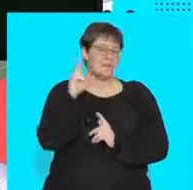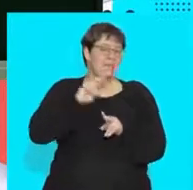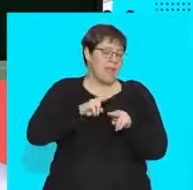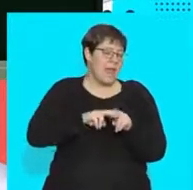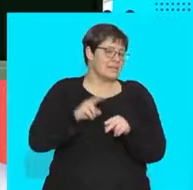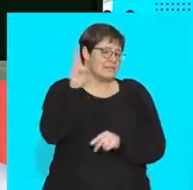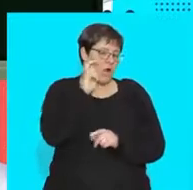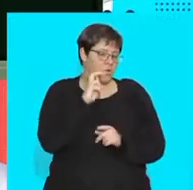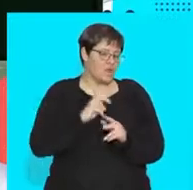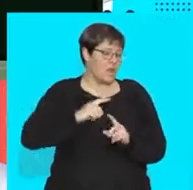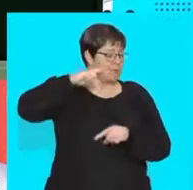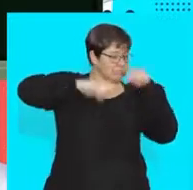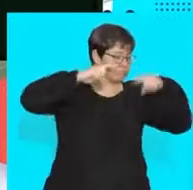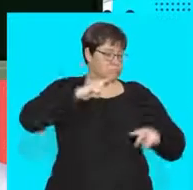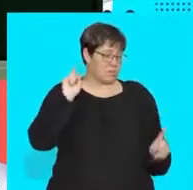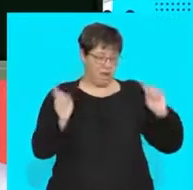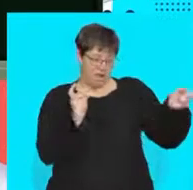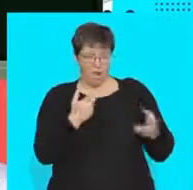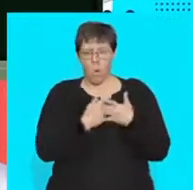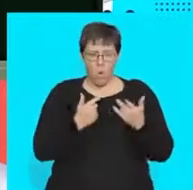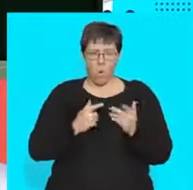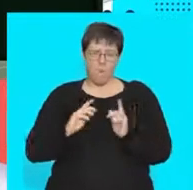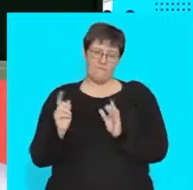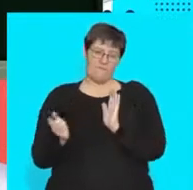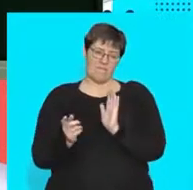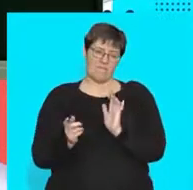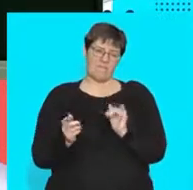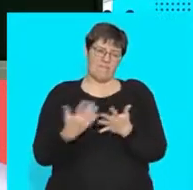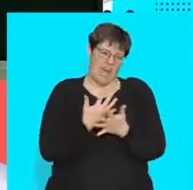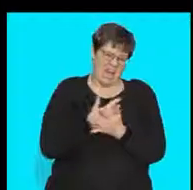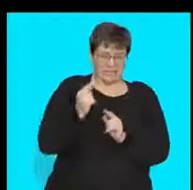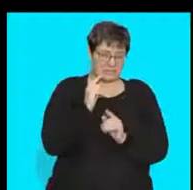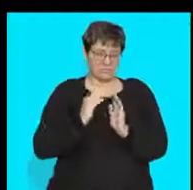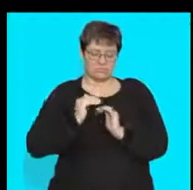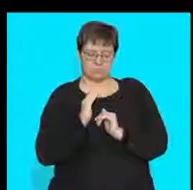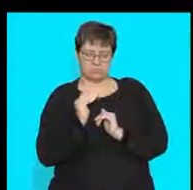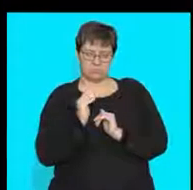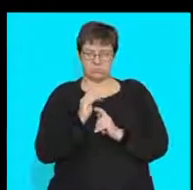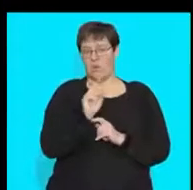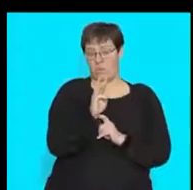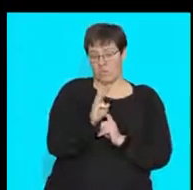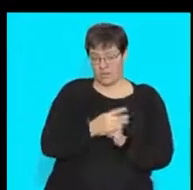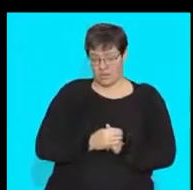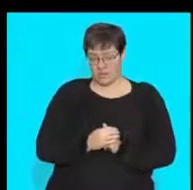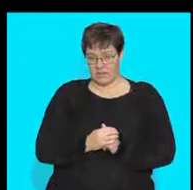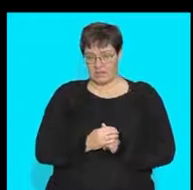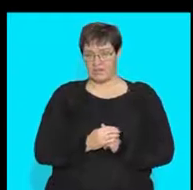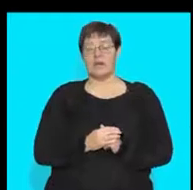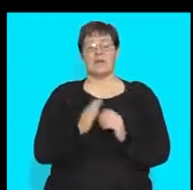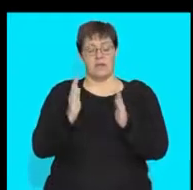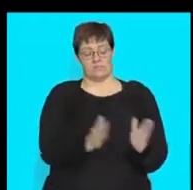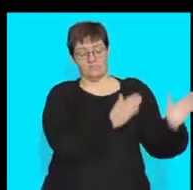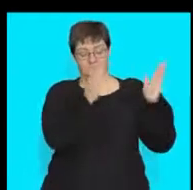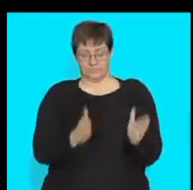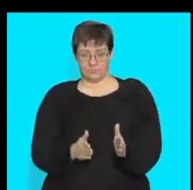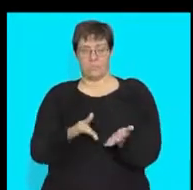of the sound, how hard it will vibrate or how fast it will vibrate. Right, let's go to the next one. Middle